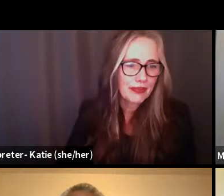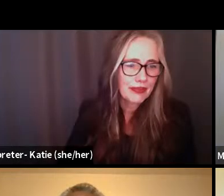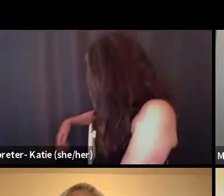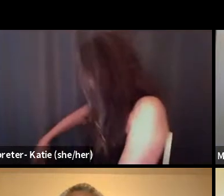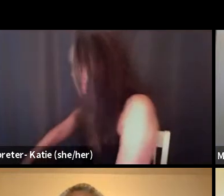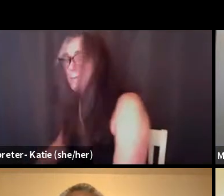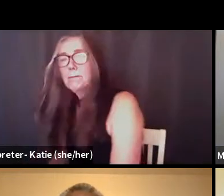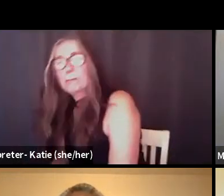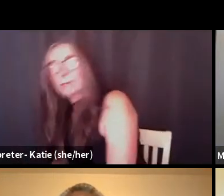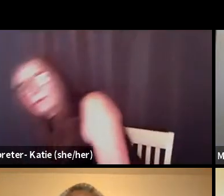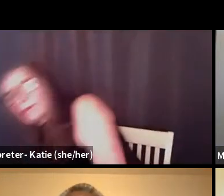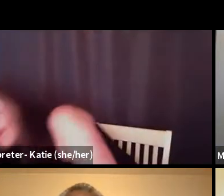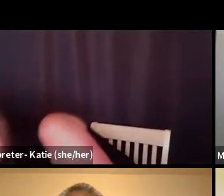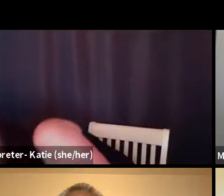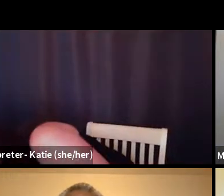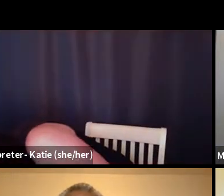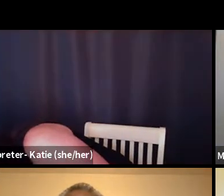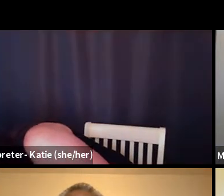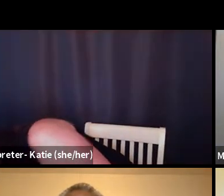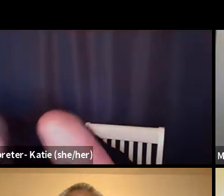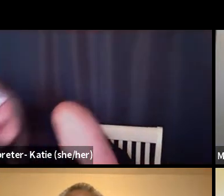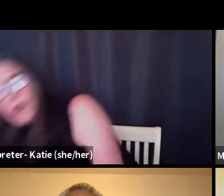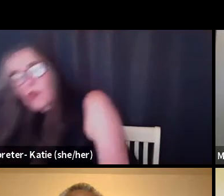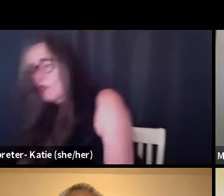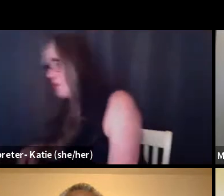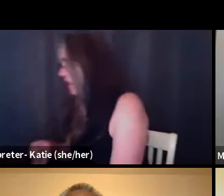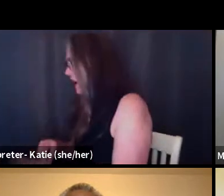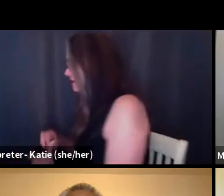video okay great